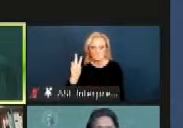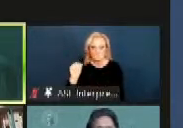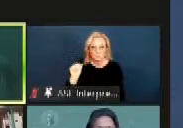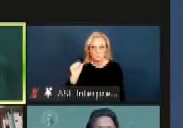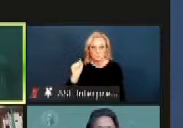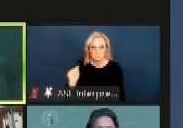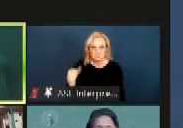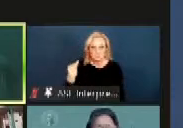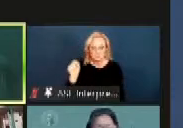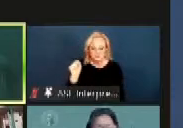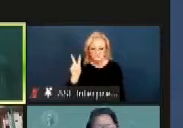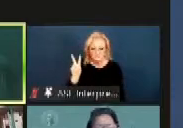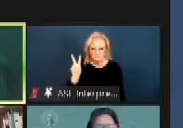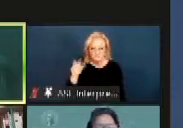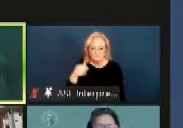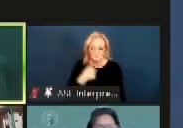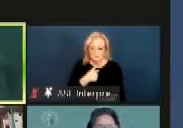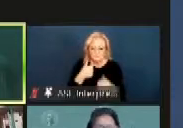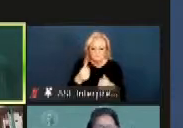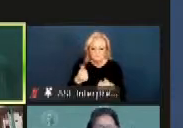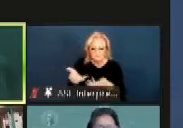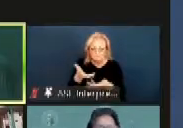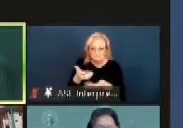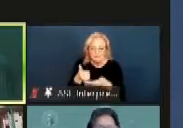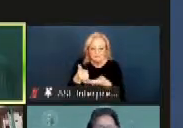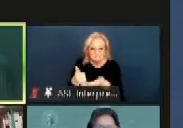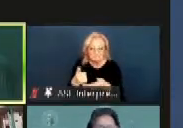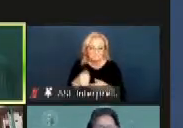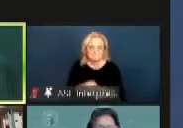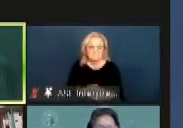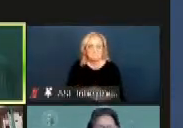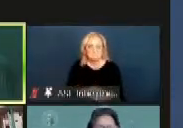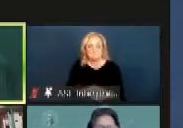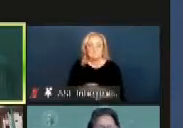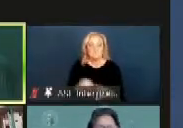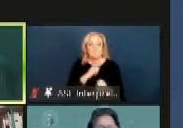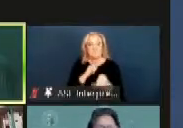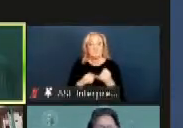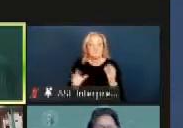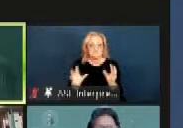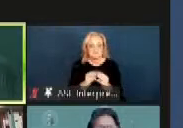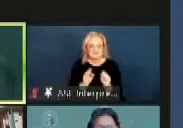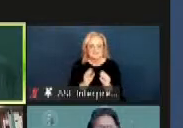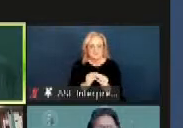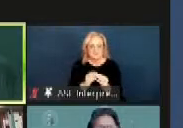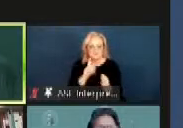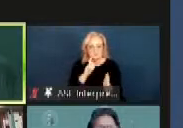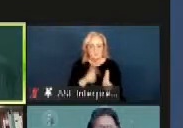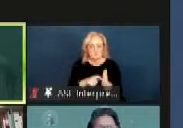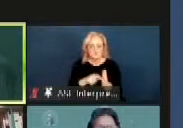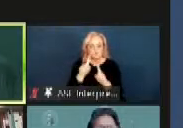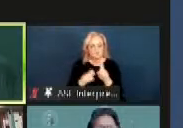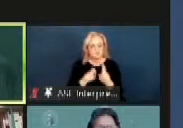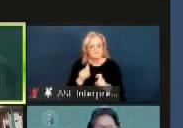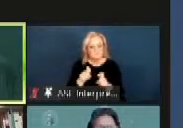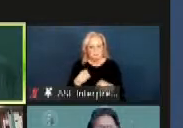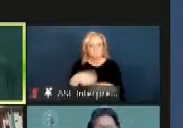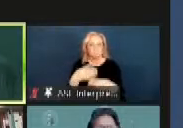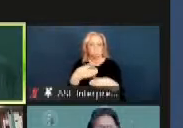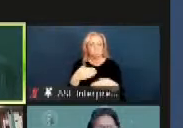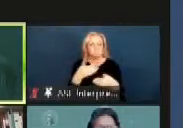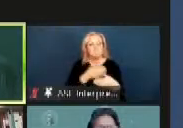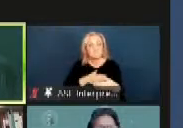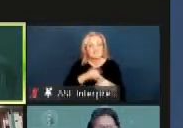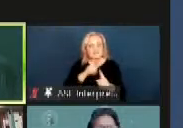results@gov.wa.gov, and we will do our best to help you. Finally, at the end of the session, a survey will pop up. Please take the time to complete this